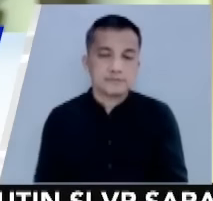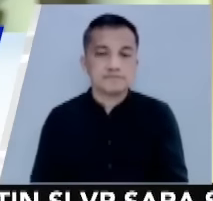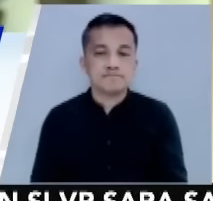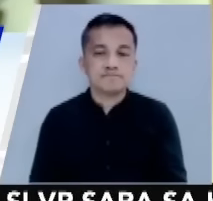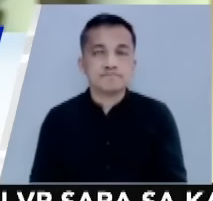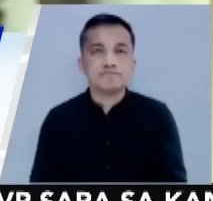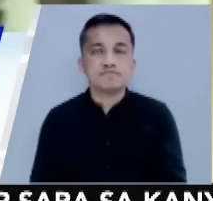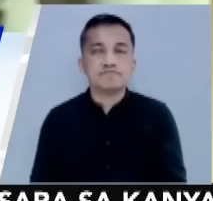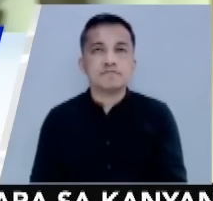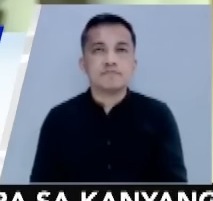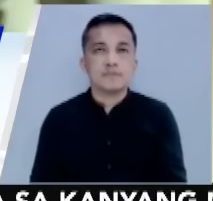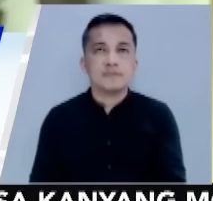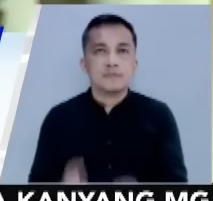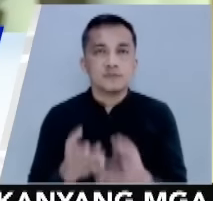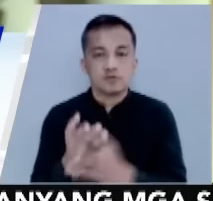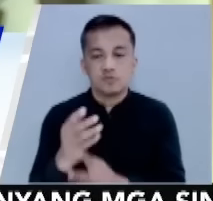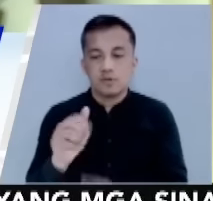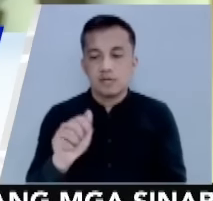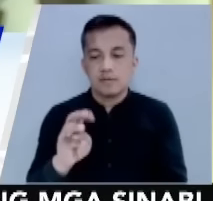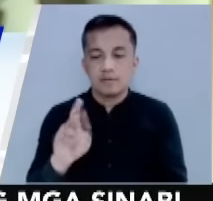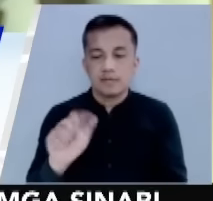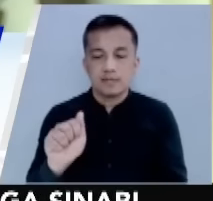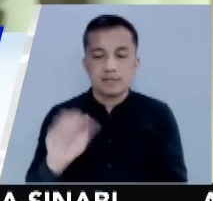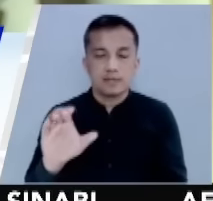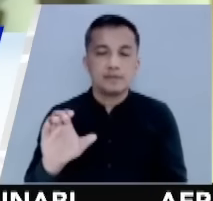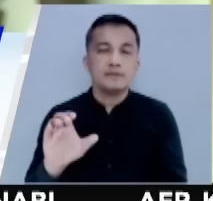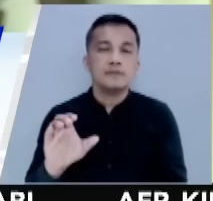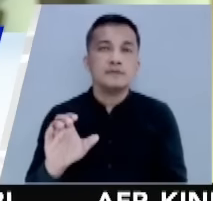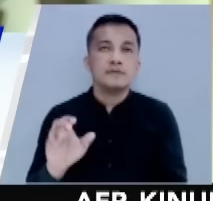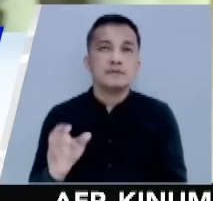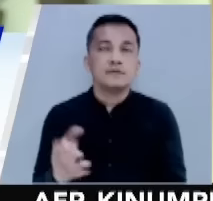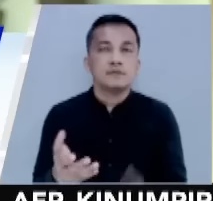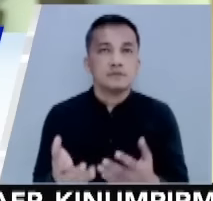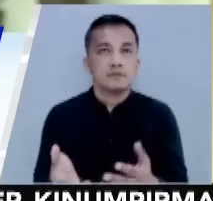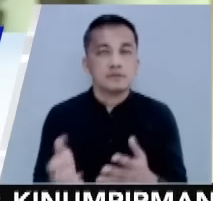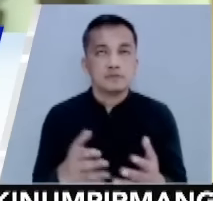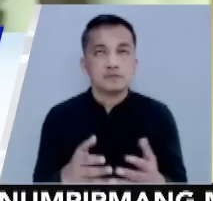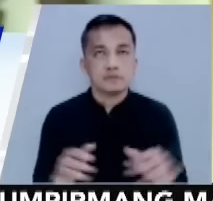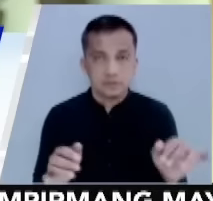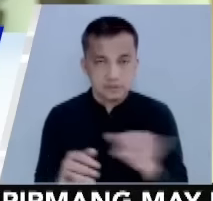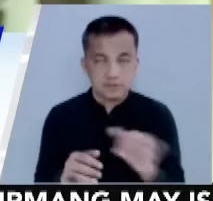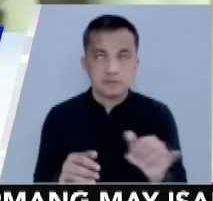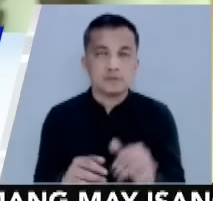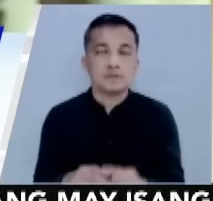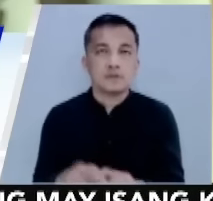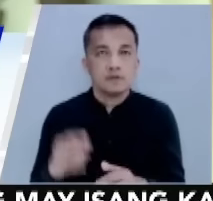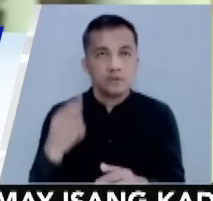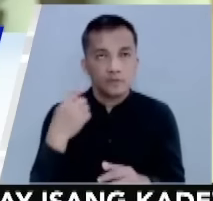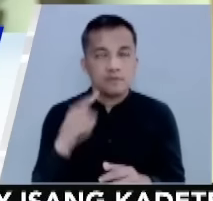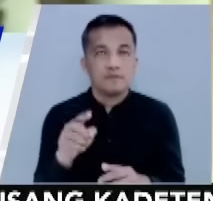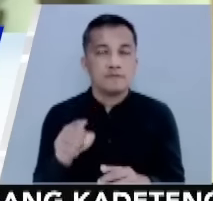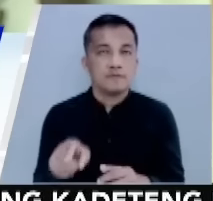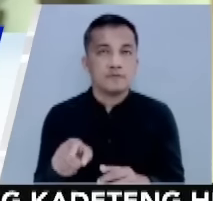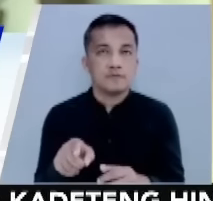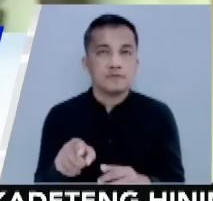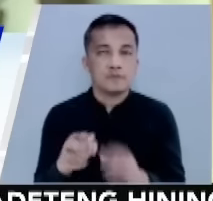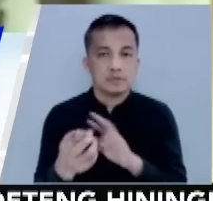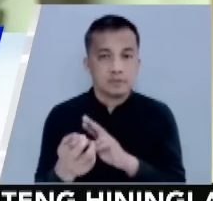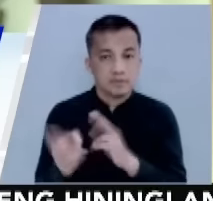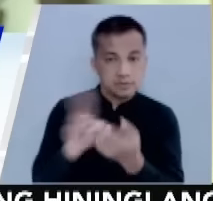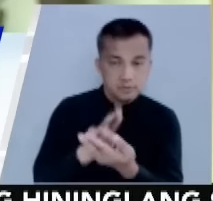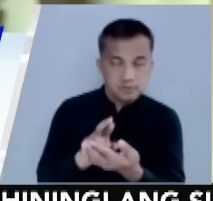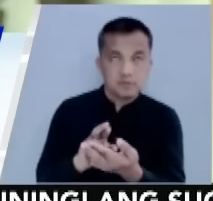through AMLA yan, AMLAC, and ito rin for the reversion and